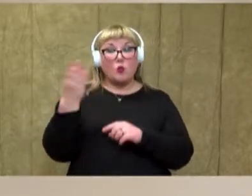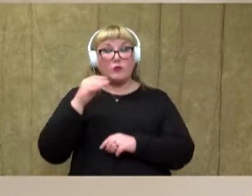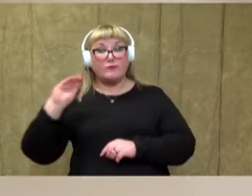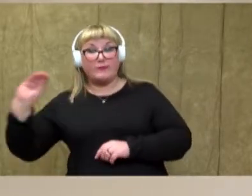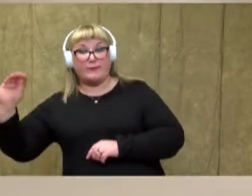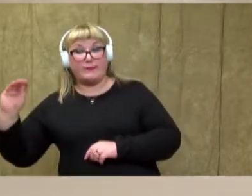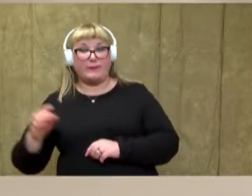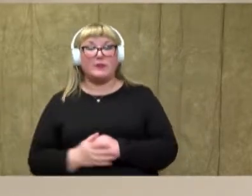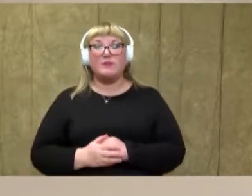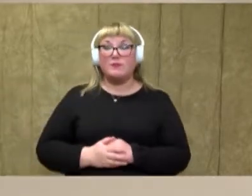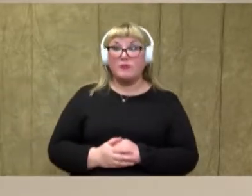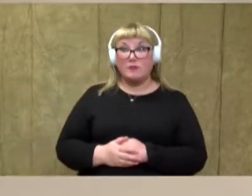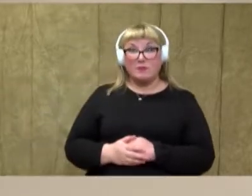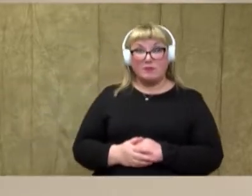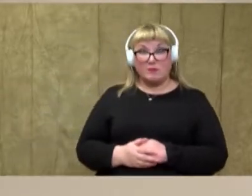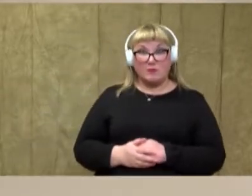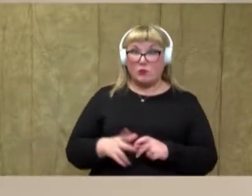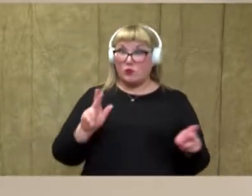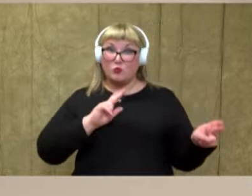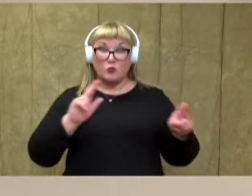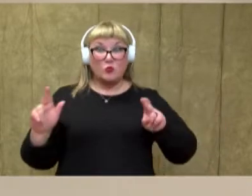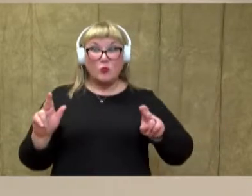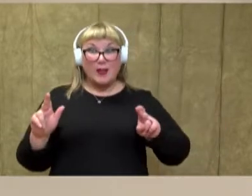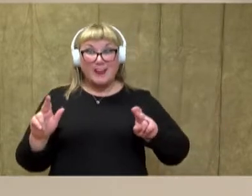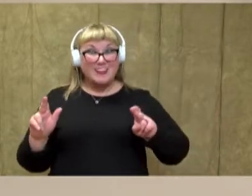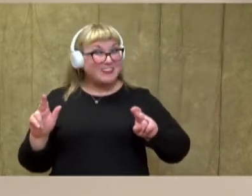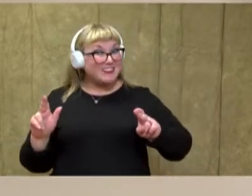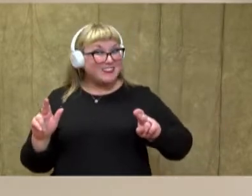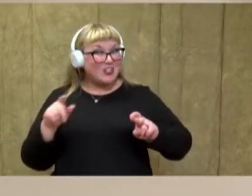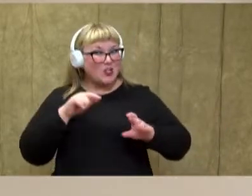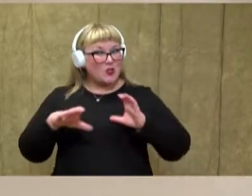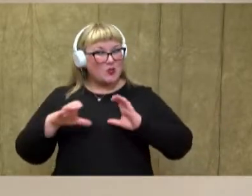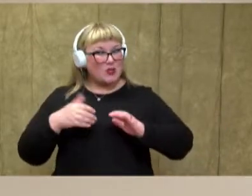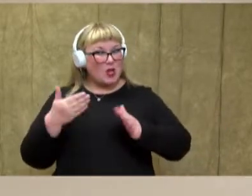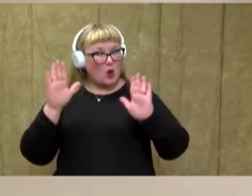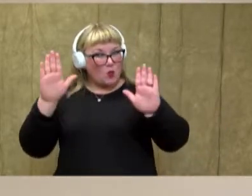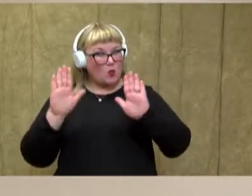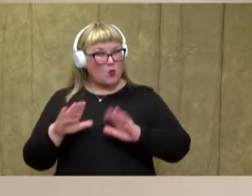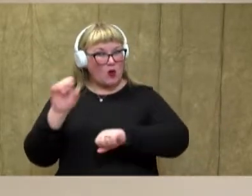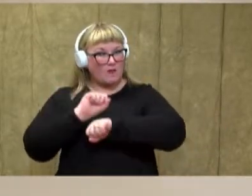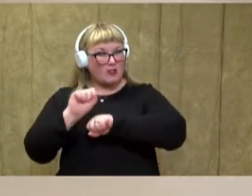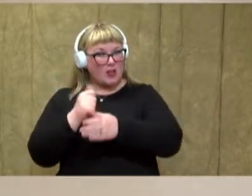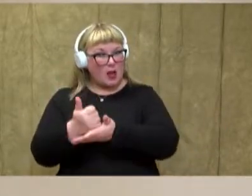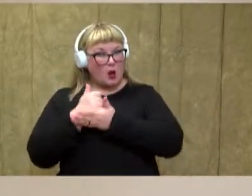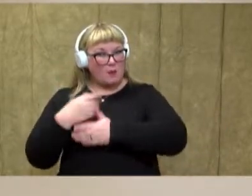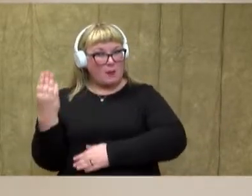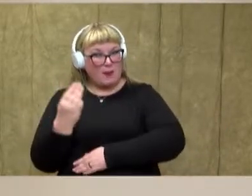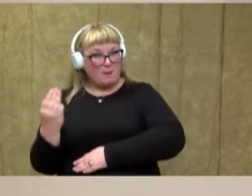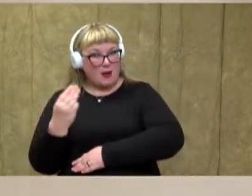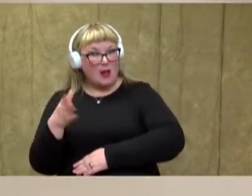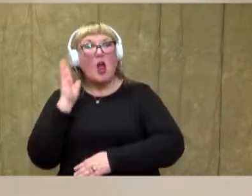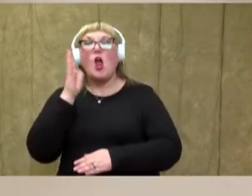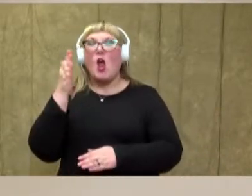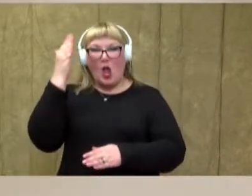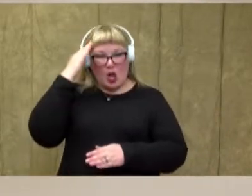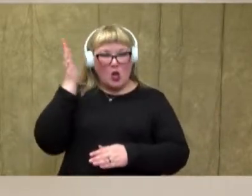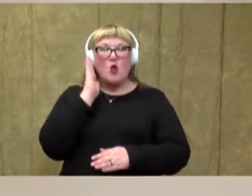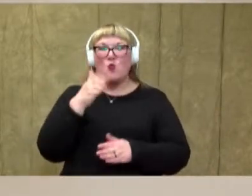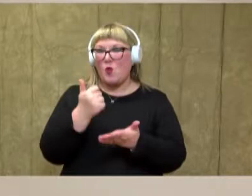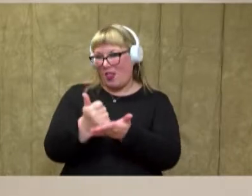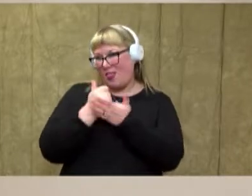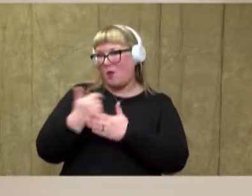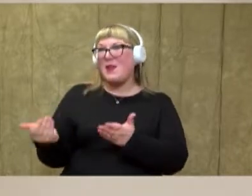here. Are you guys up for the task? You all did a wonderful job helping me on Monday. So I know you're going to help me through this as